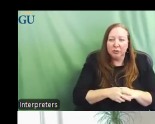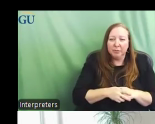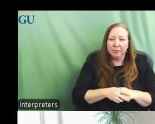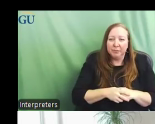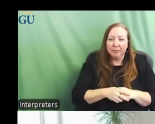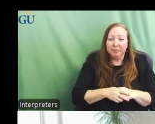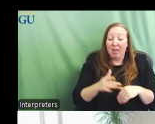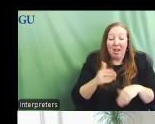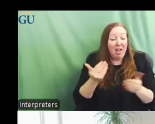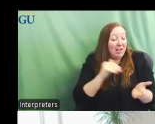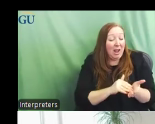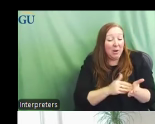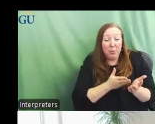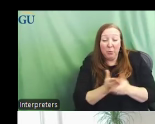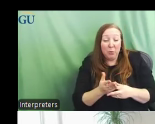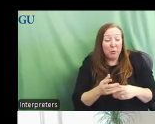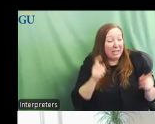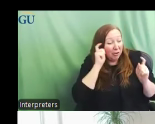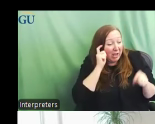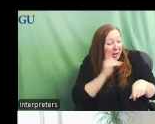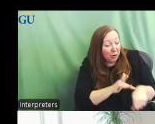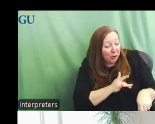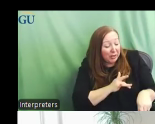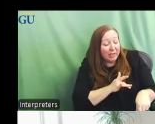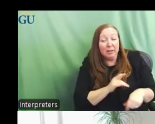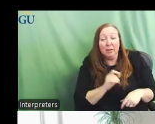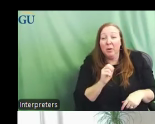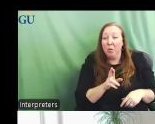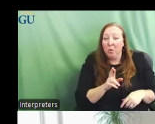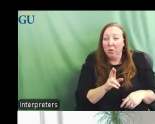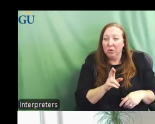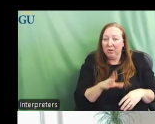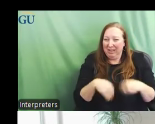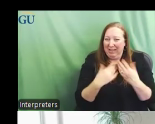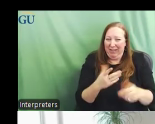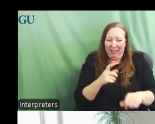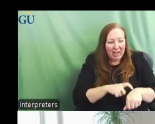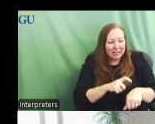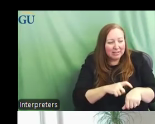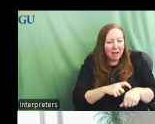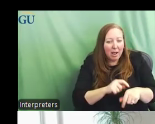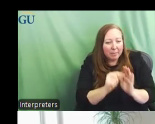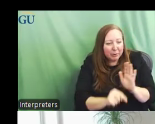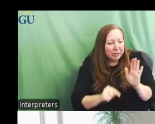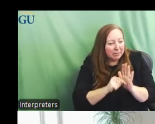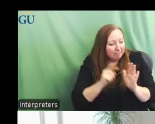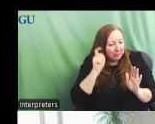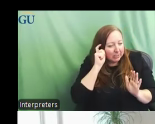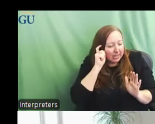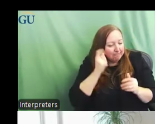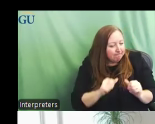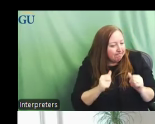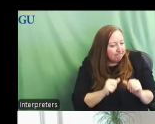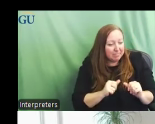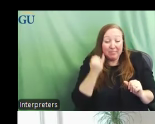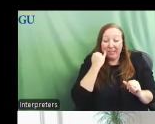early on and continuing, or giving that time period for hearing aid, and if that's not successful in